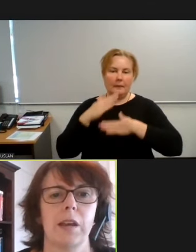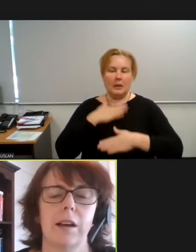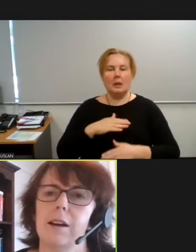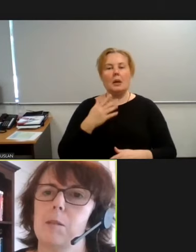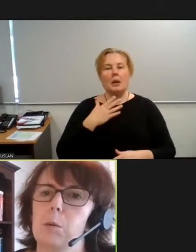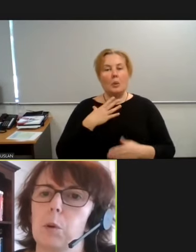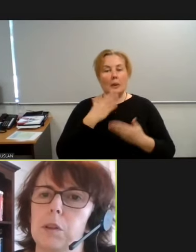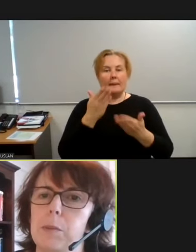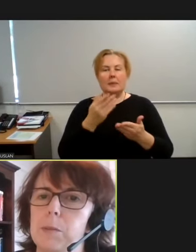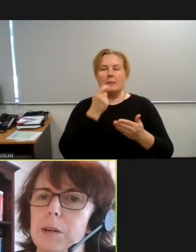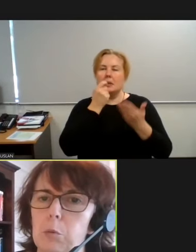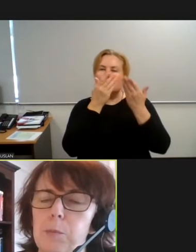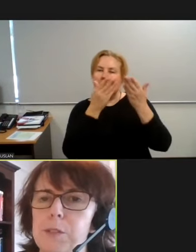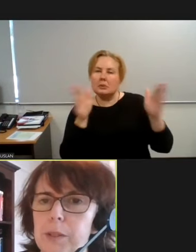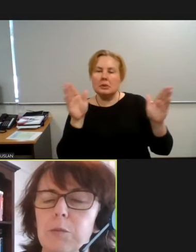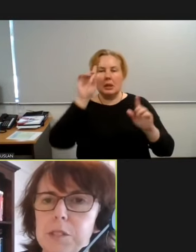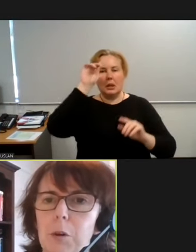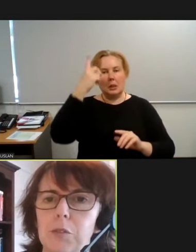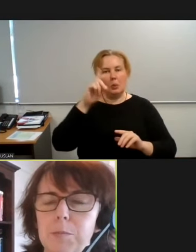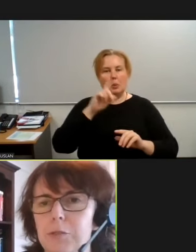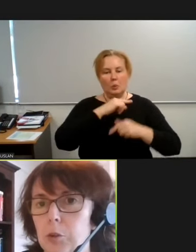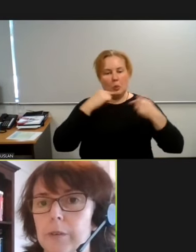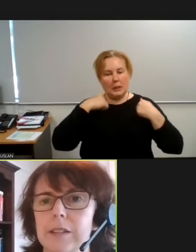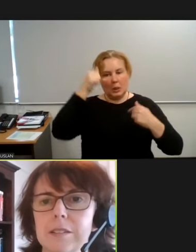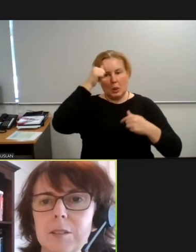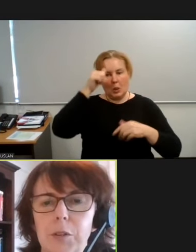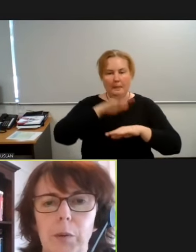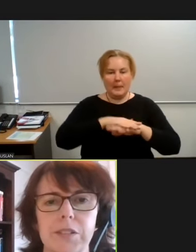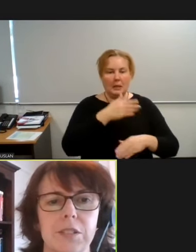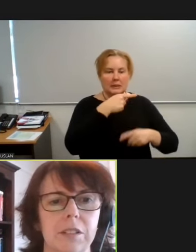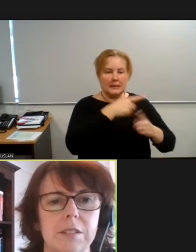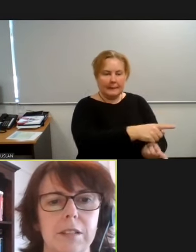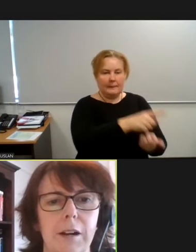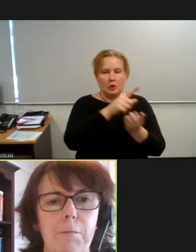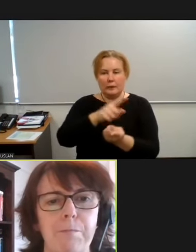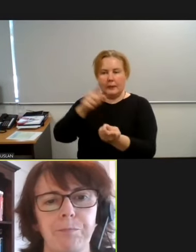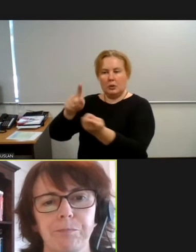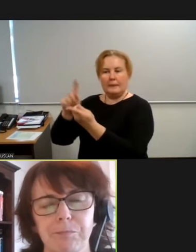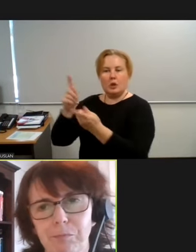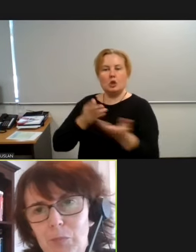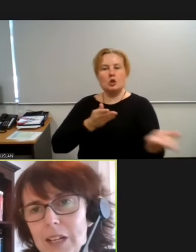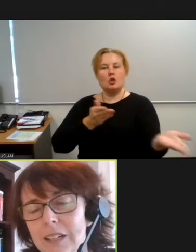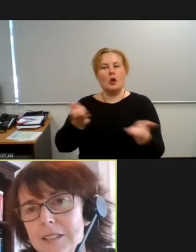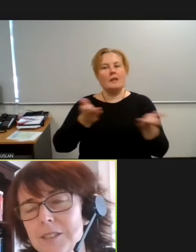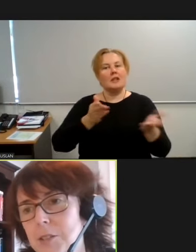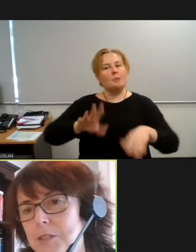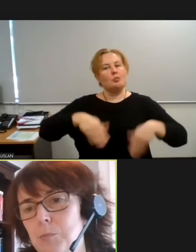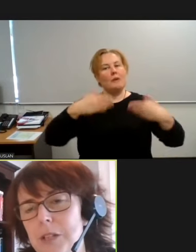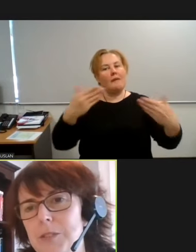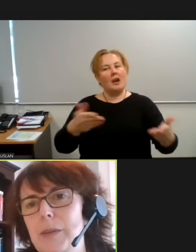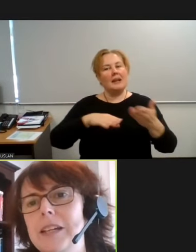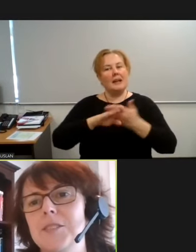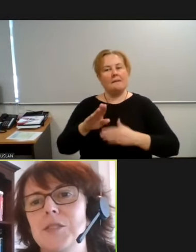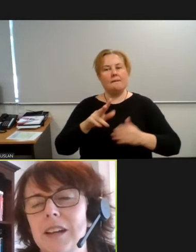Victoria, and what a bit about what we've been doing in response before going into some of the questions. And as previous speakers have